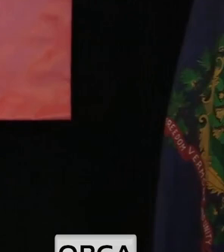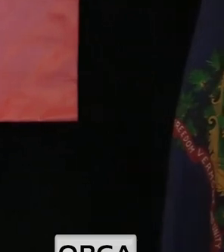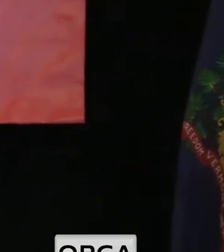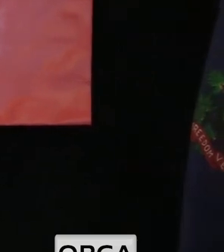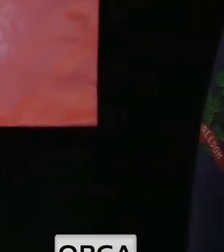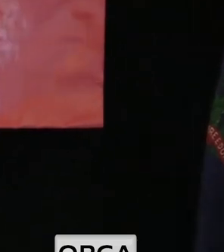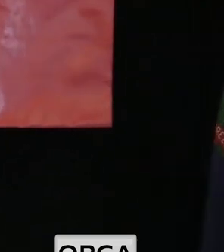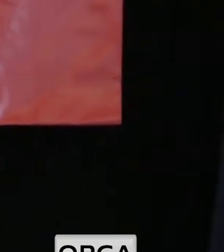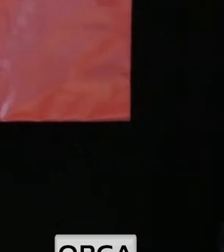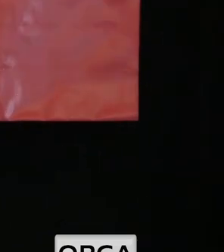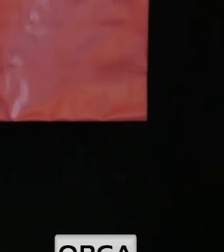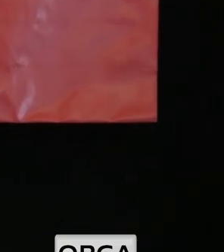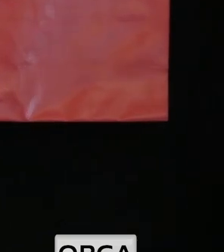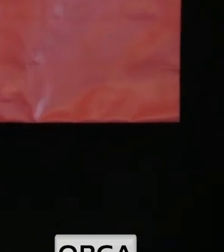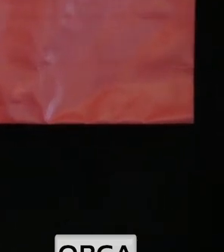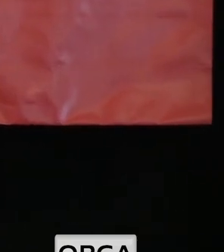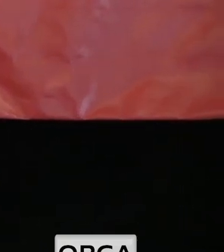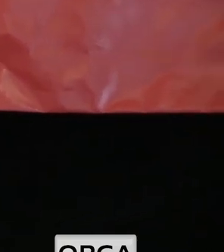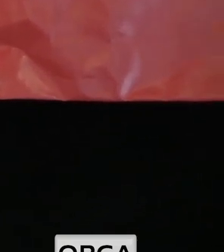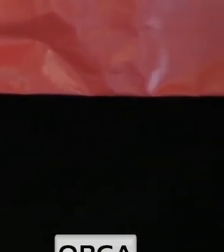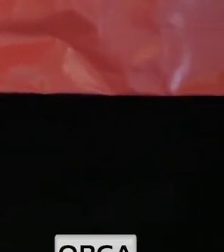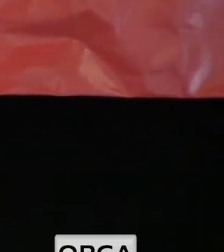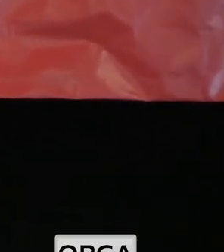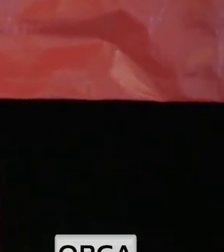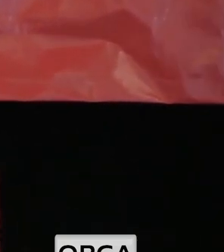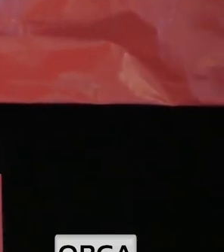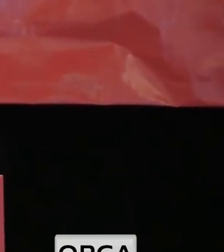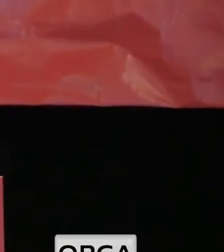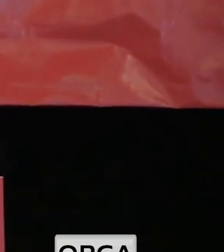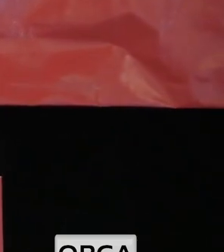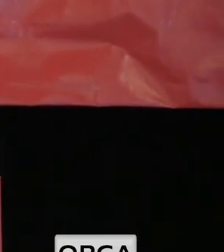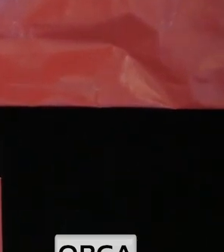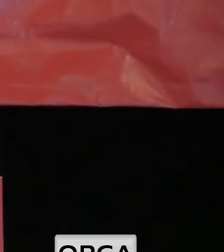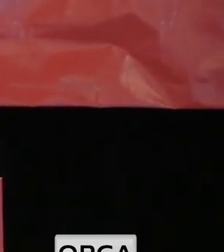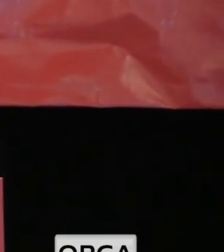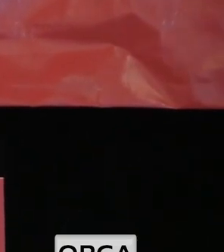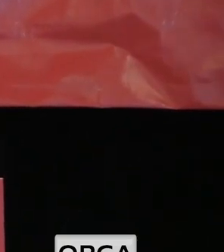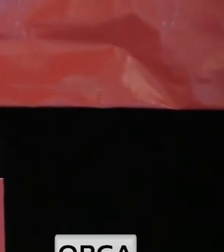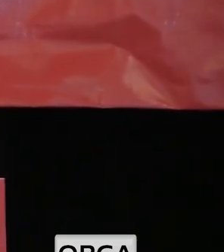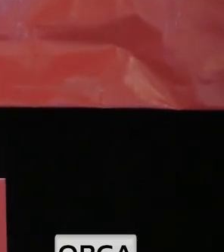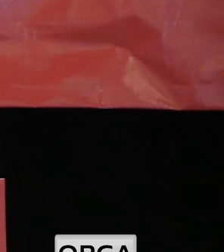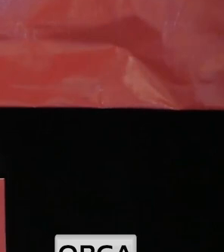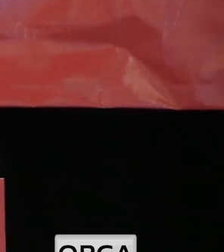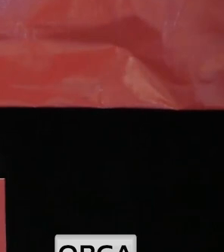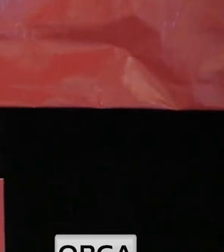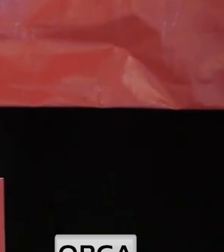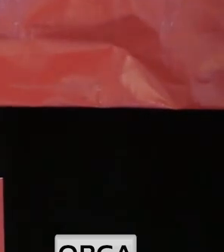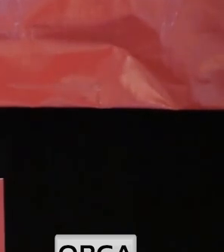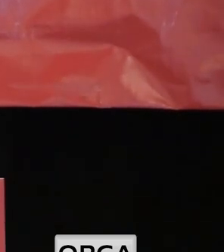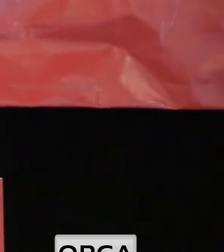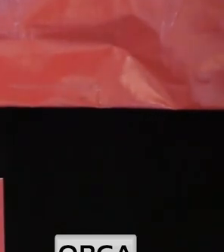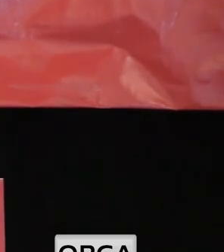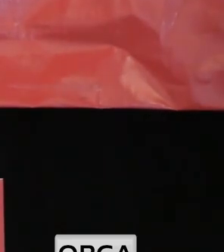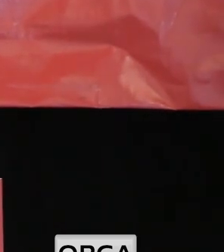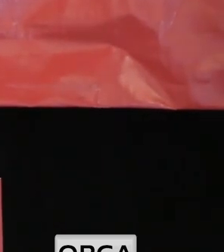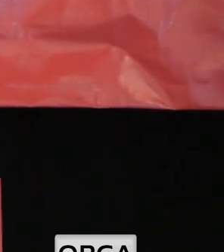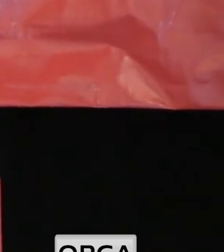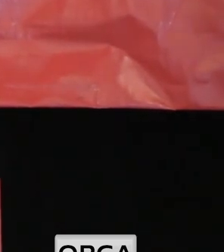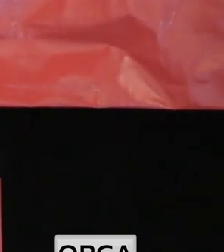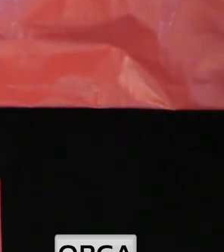served our state with respect, and I'm honored to be able to announce them to come up to the stage. The first one